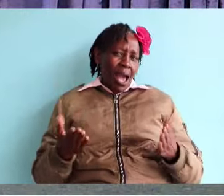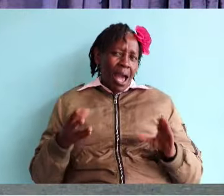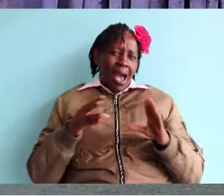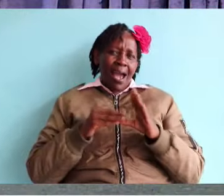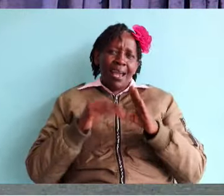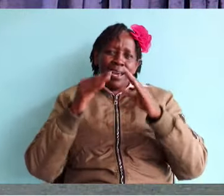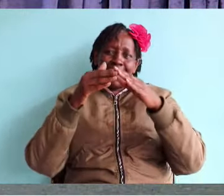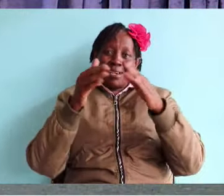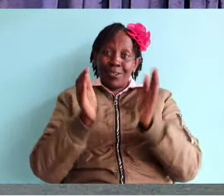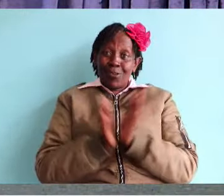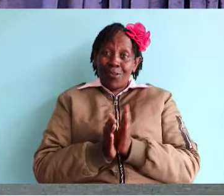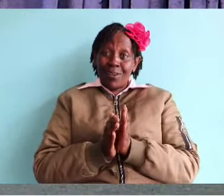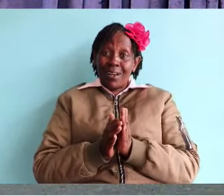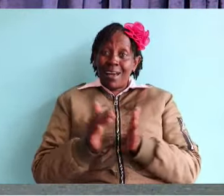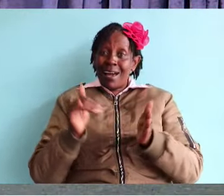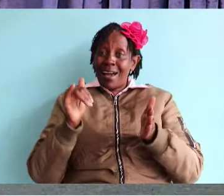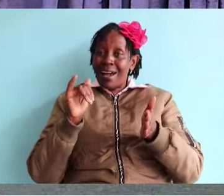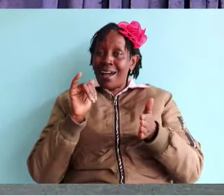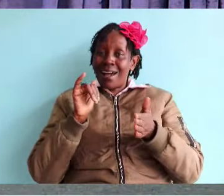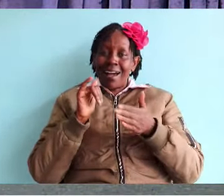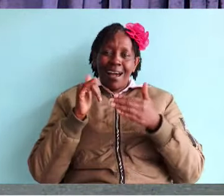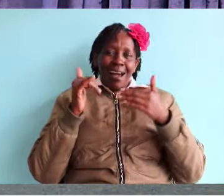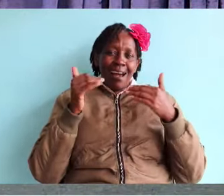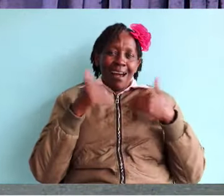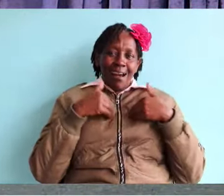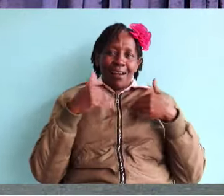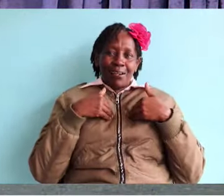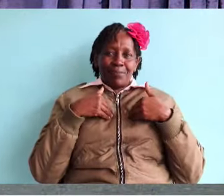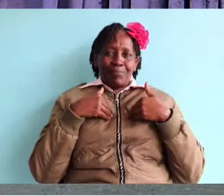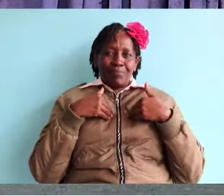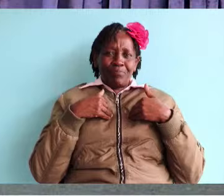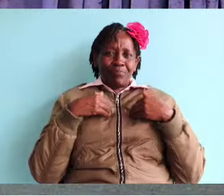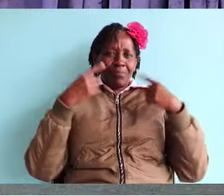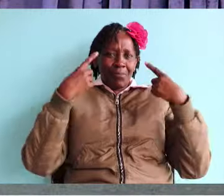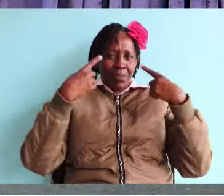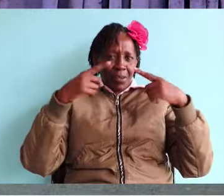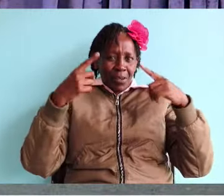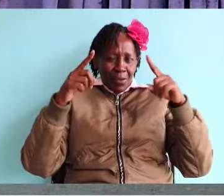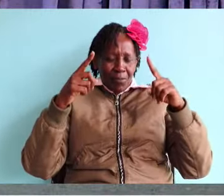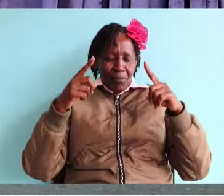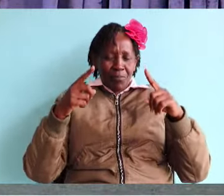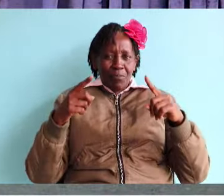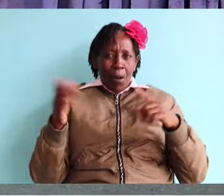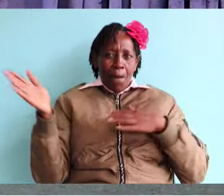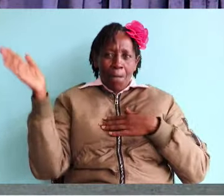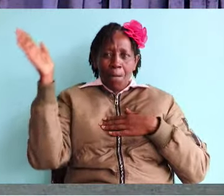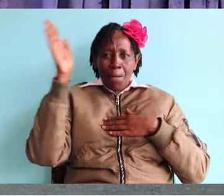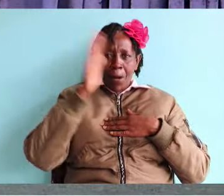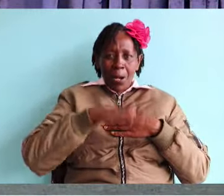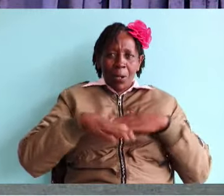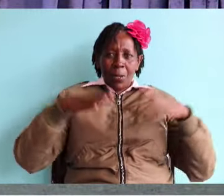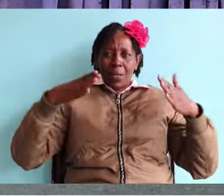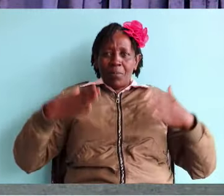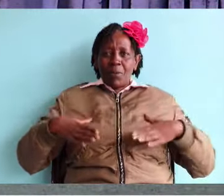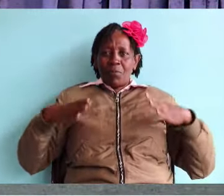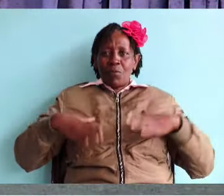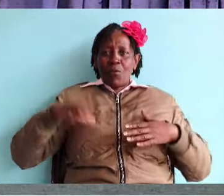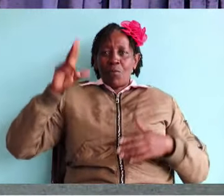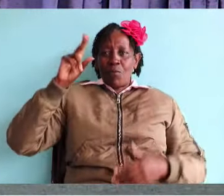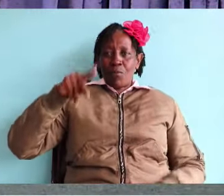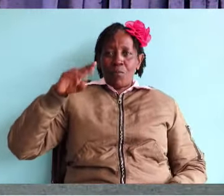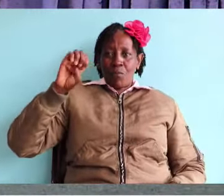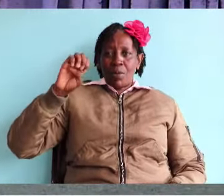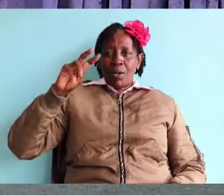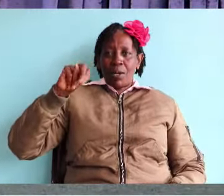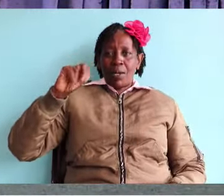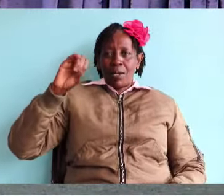he went back to the people of Succoth and the people of Peniel, and the Bible gives